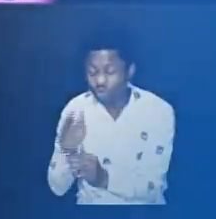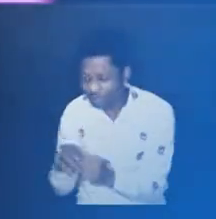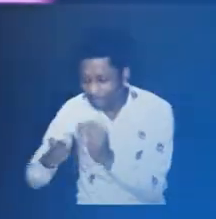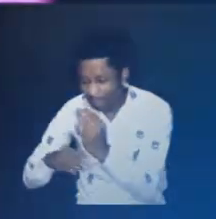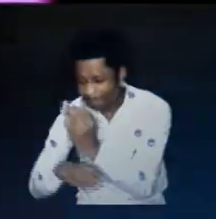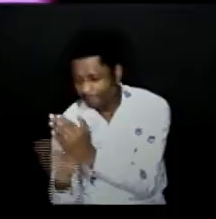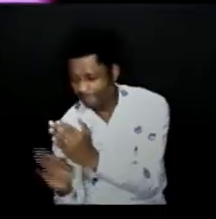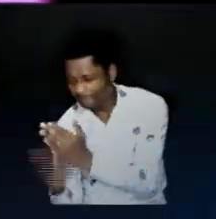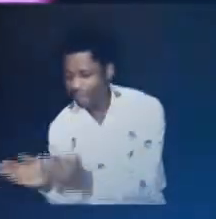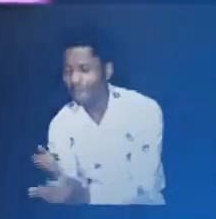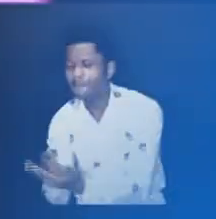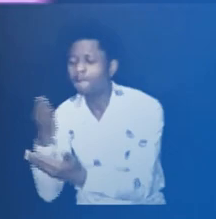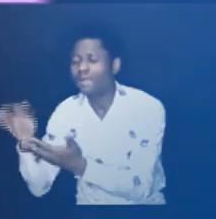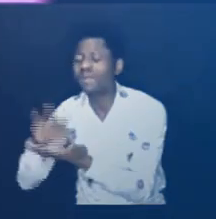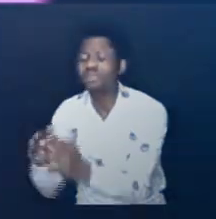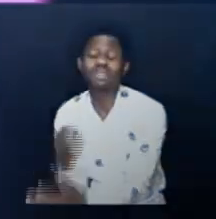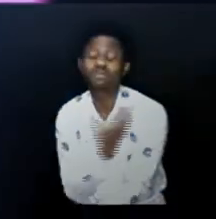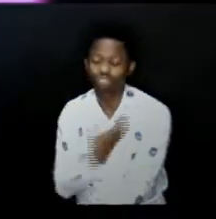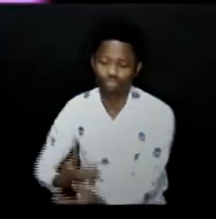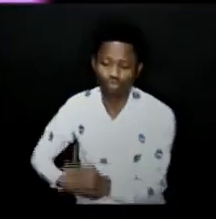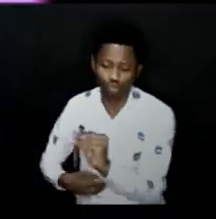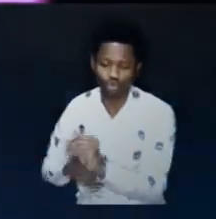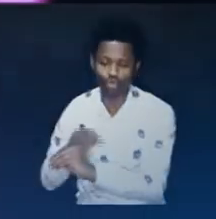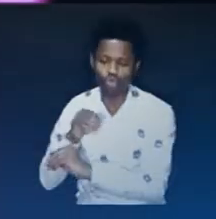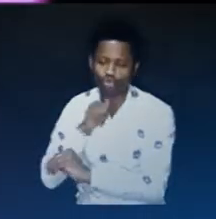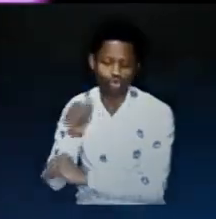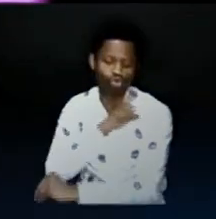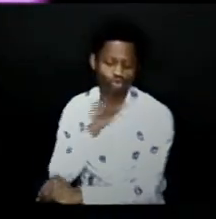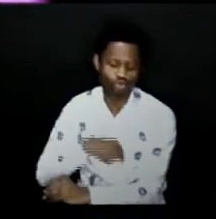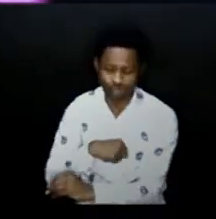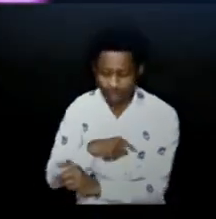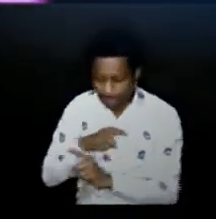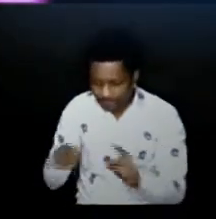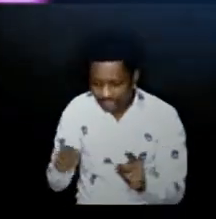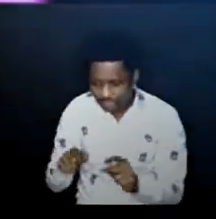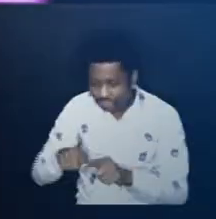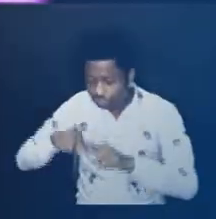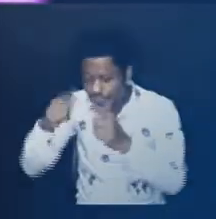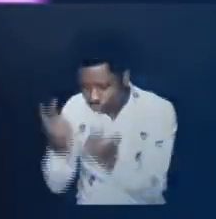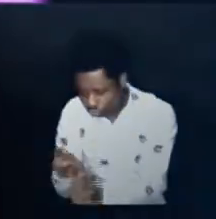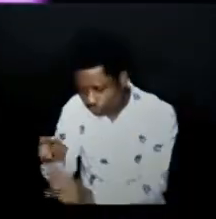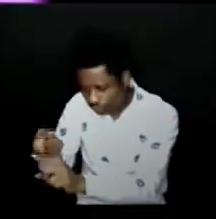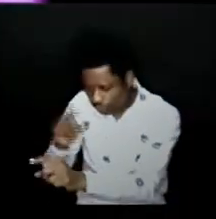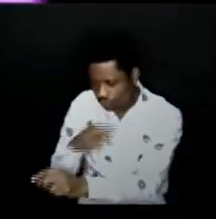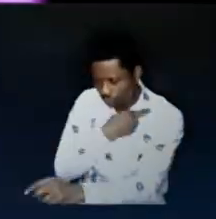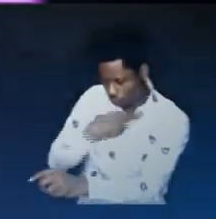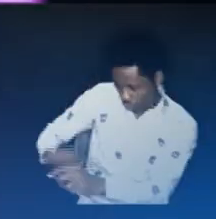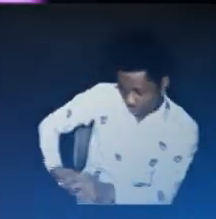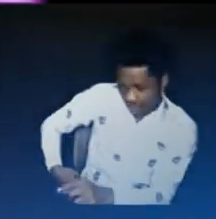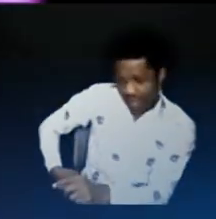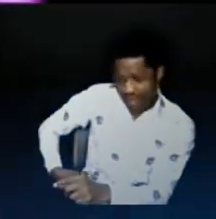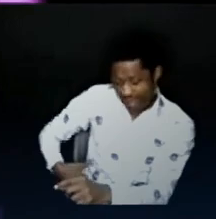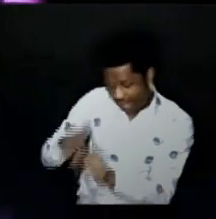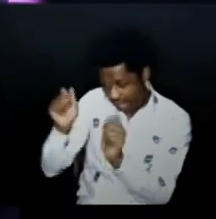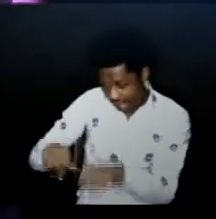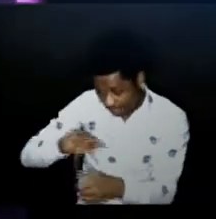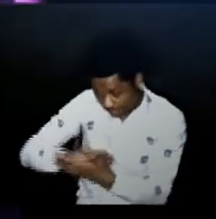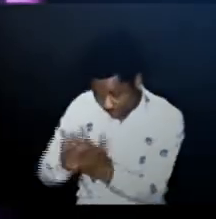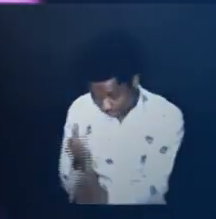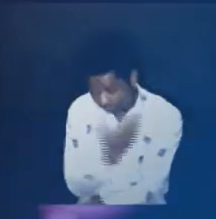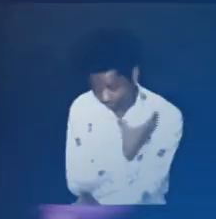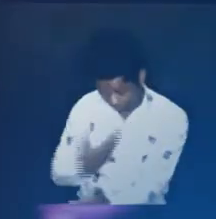qualify. But I'm talking to Christians who are from the royal family, and not just from the royal family,